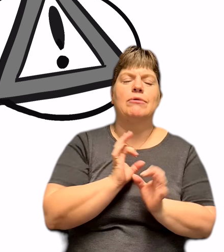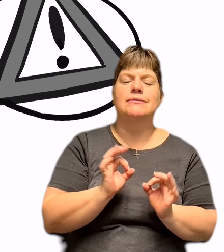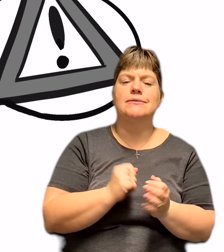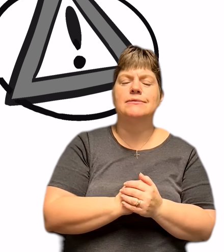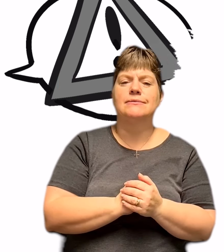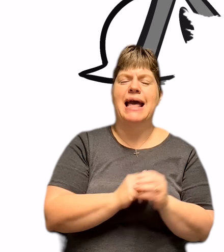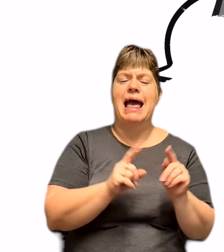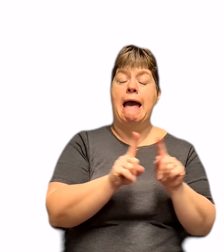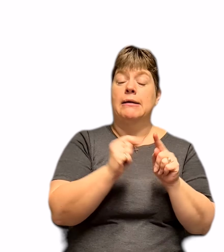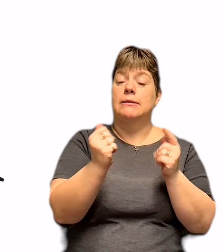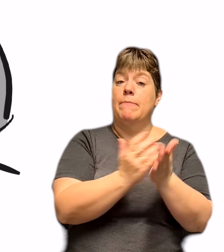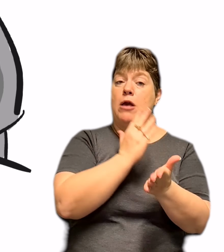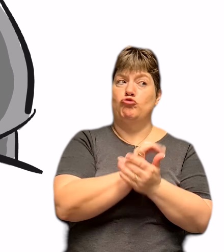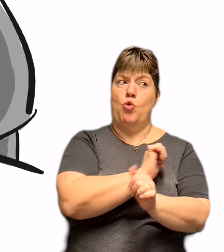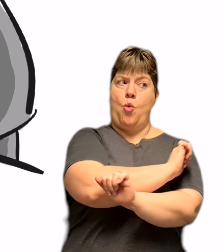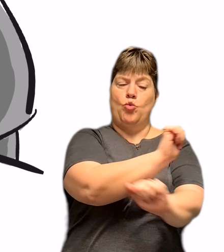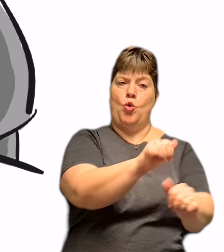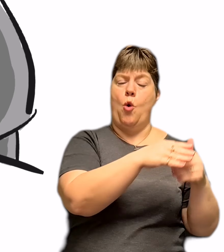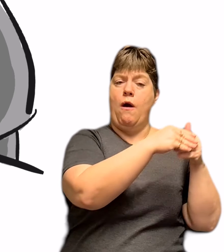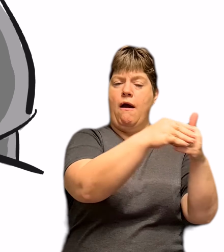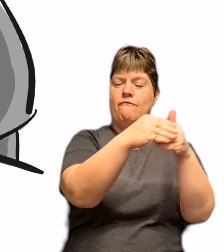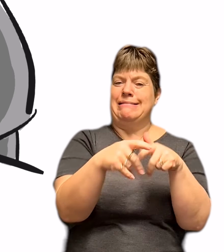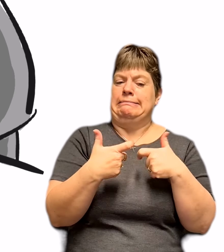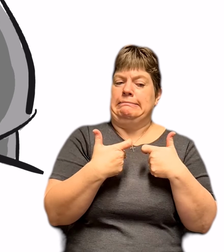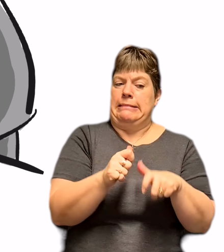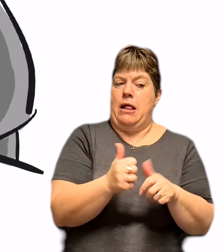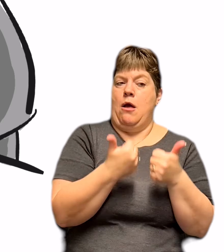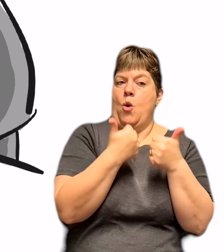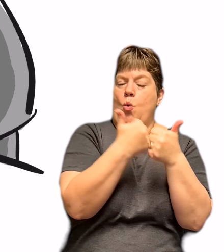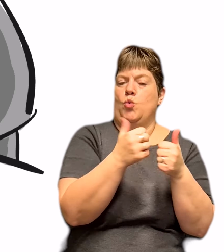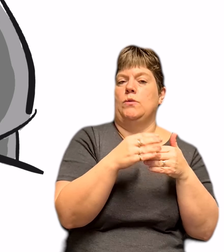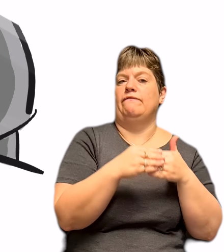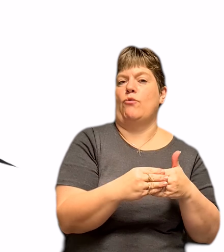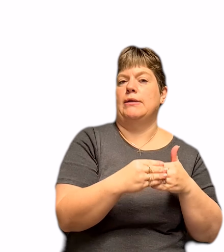And to make sure that your friends are still being good friends.